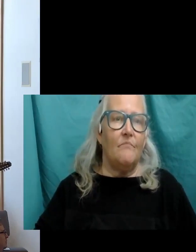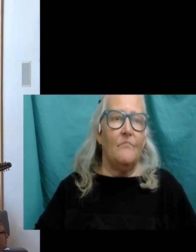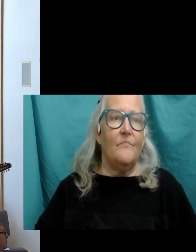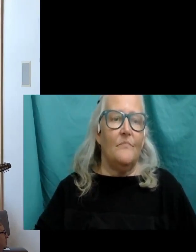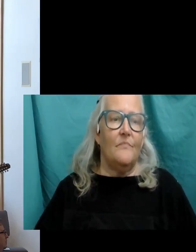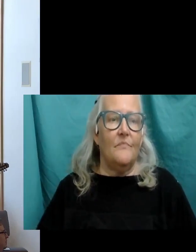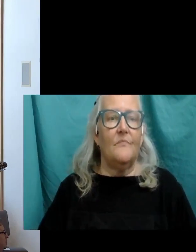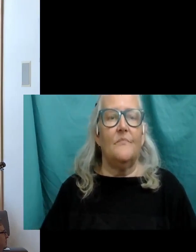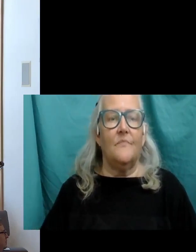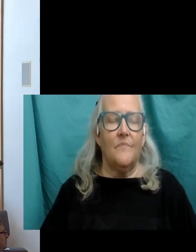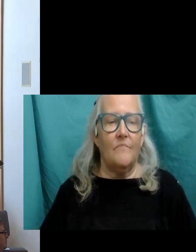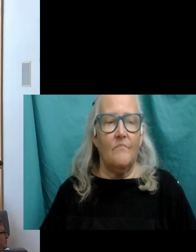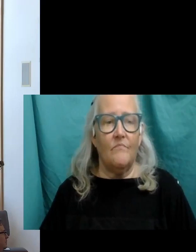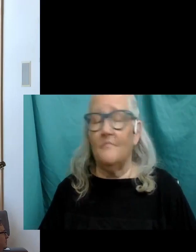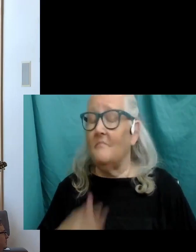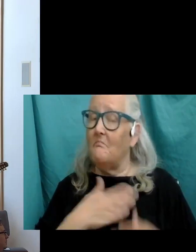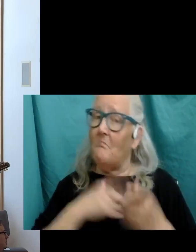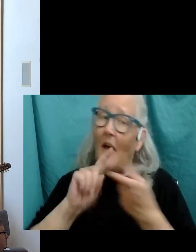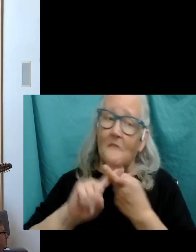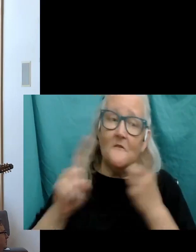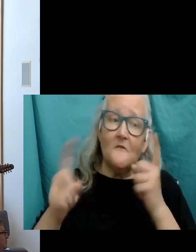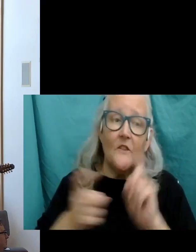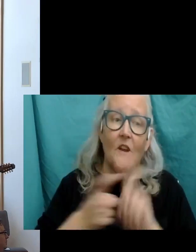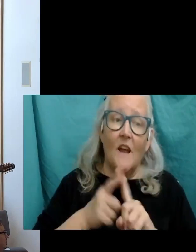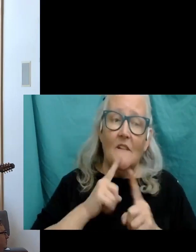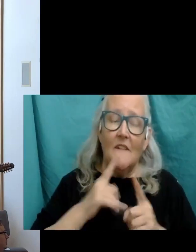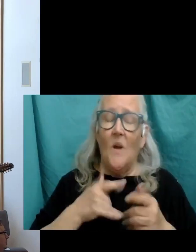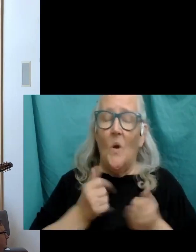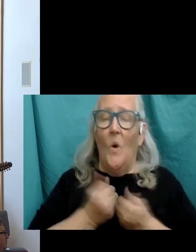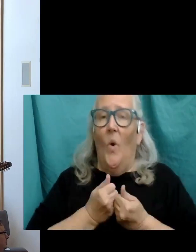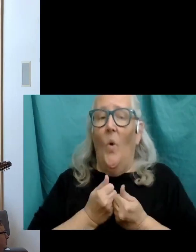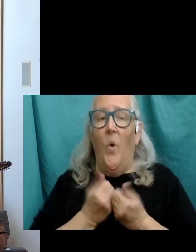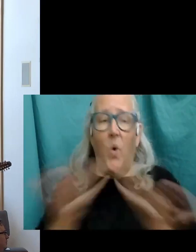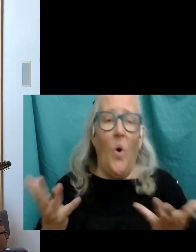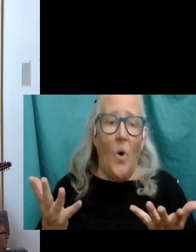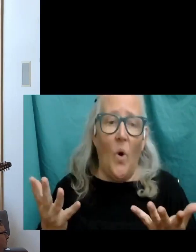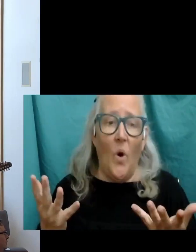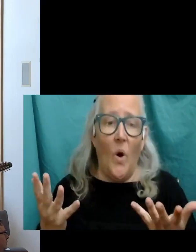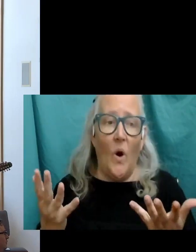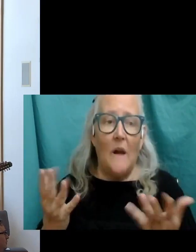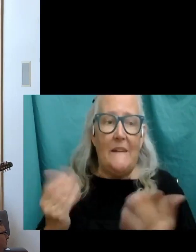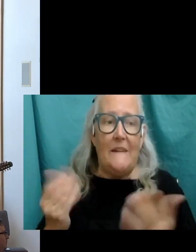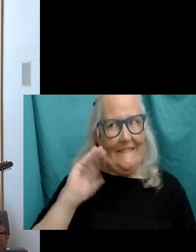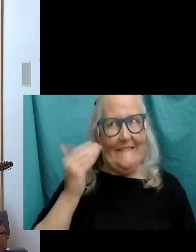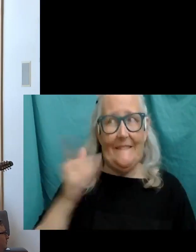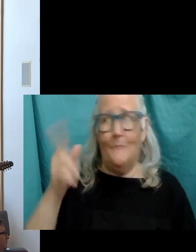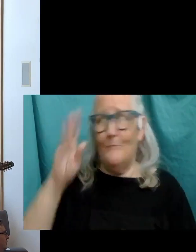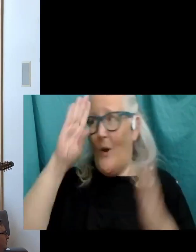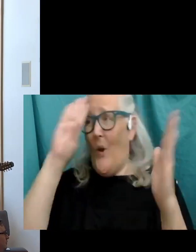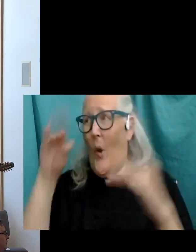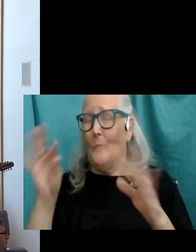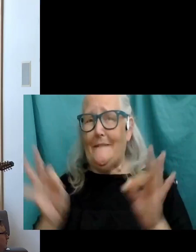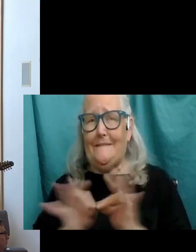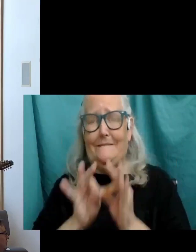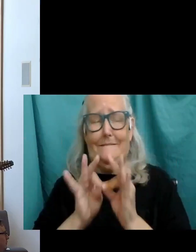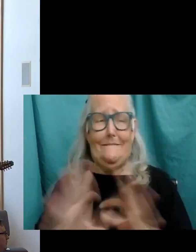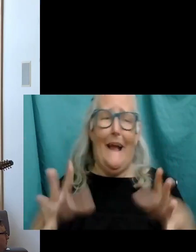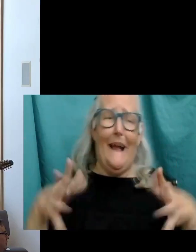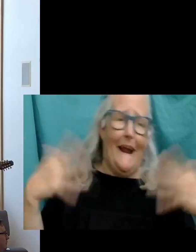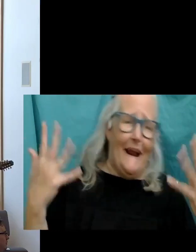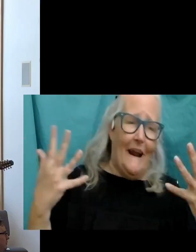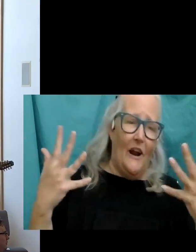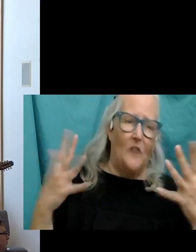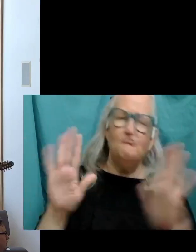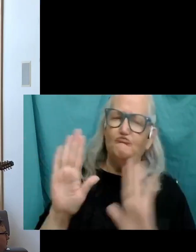Though my mates be drained and weary, and believe their hopes are lost, there's no need for